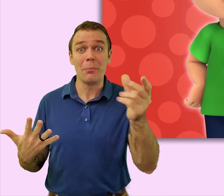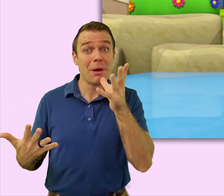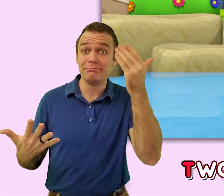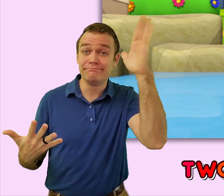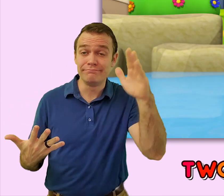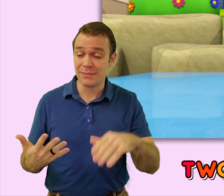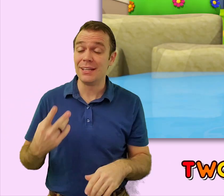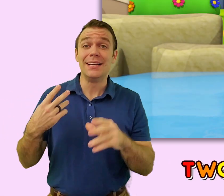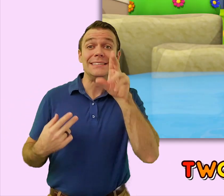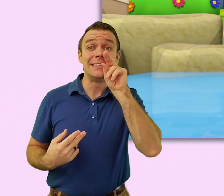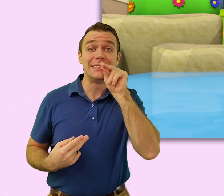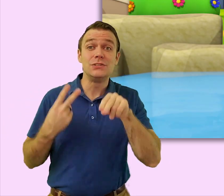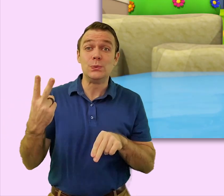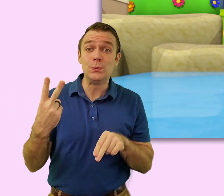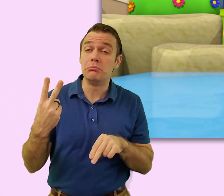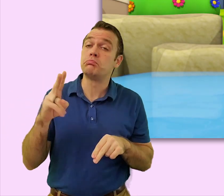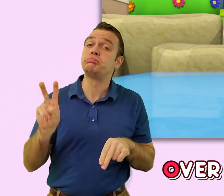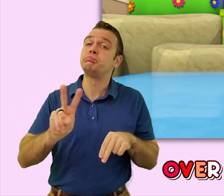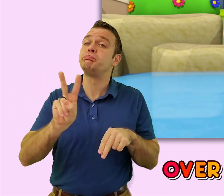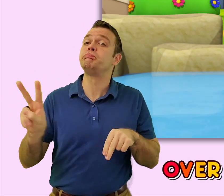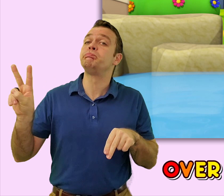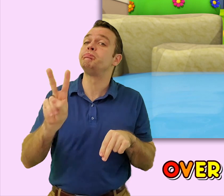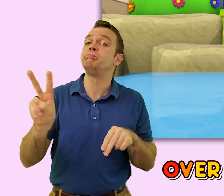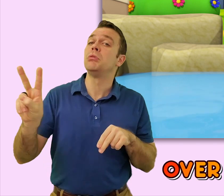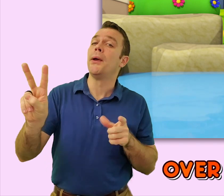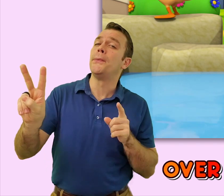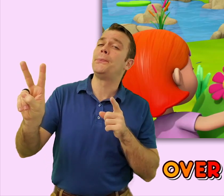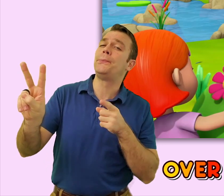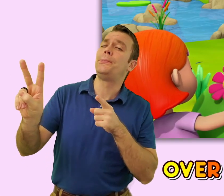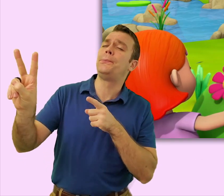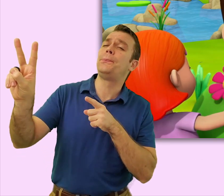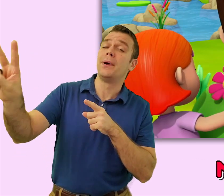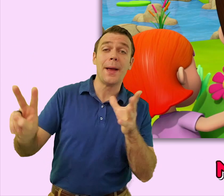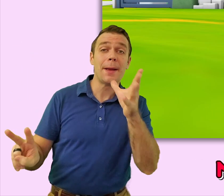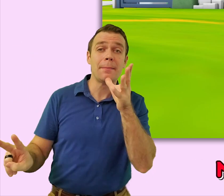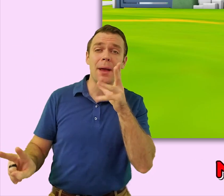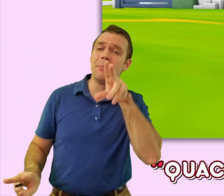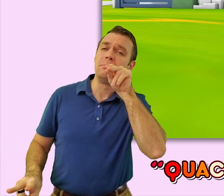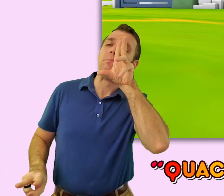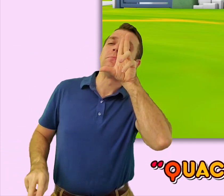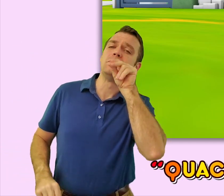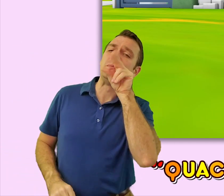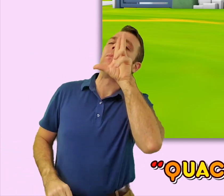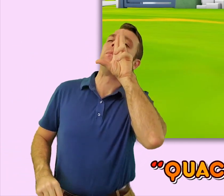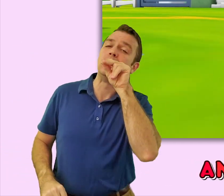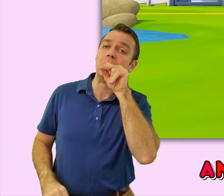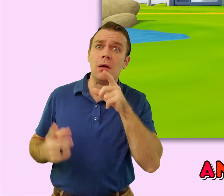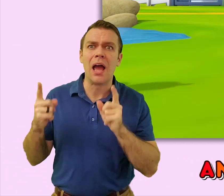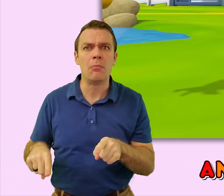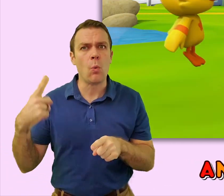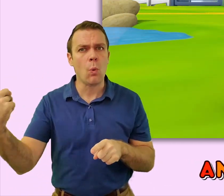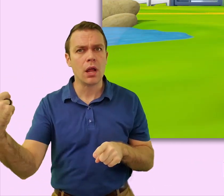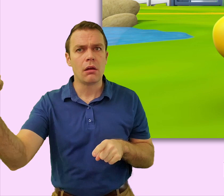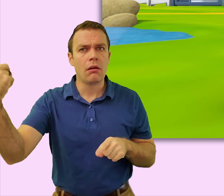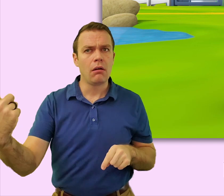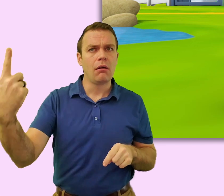mom don't know? 2 little ducks went hiking one day, over the hill and far away. Mother duck said quack, quack, quack, quack, and